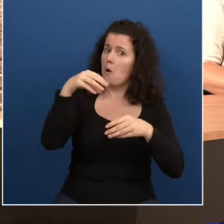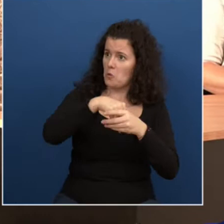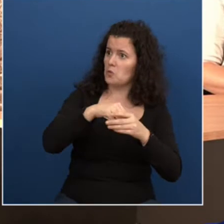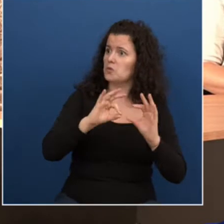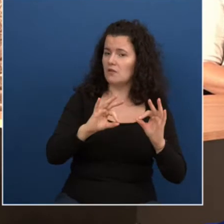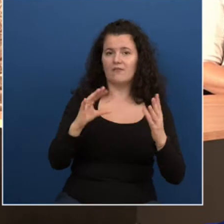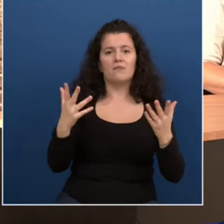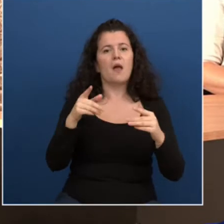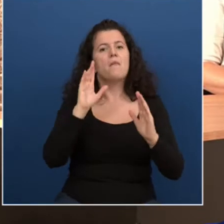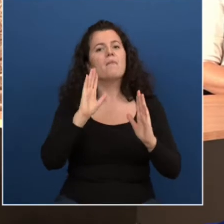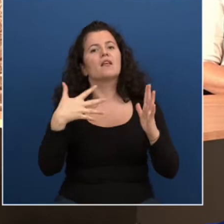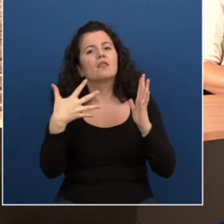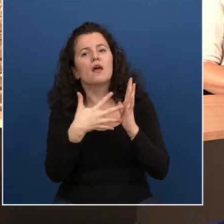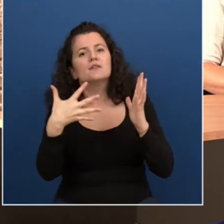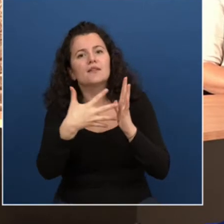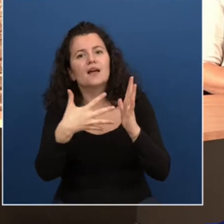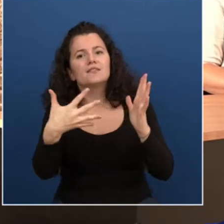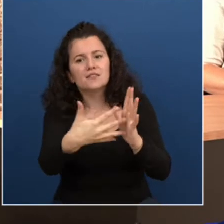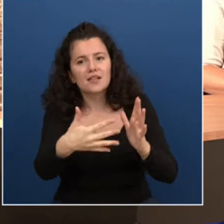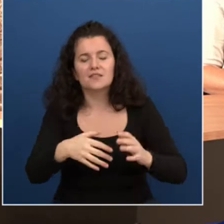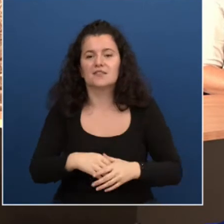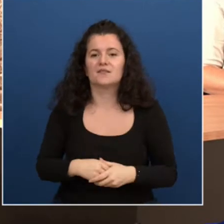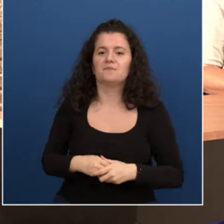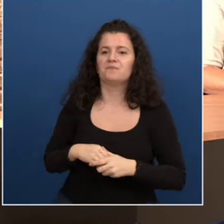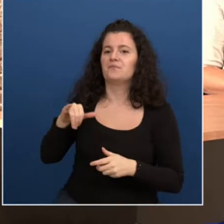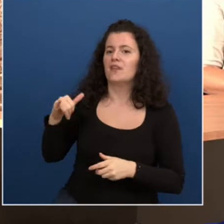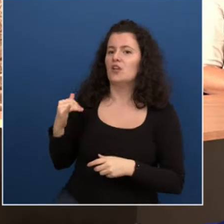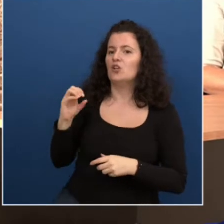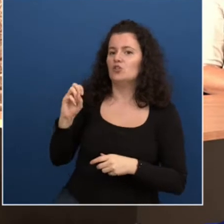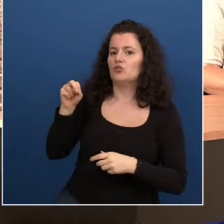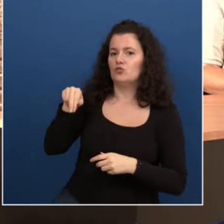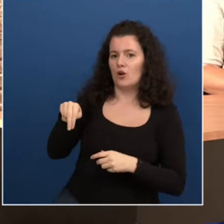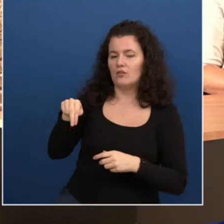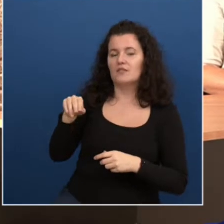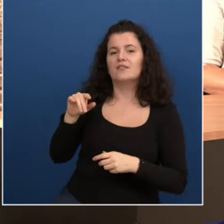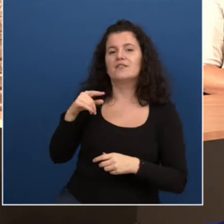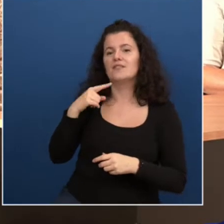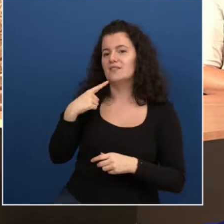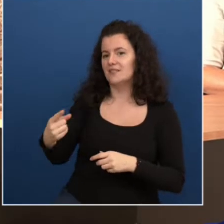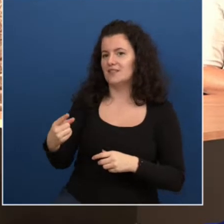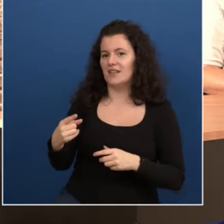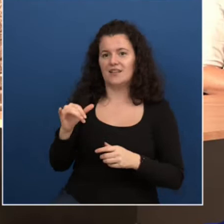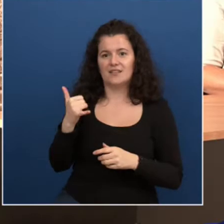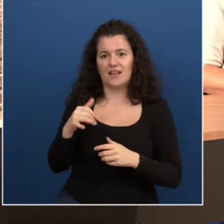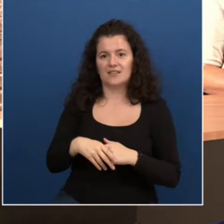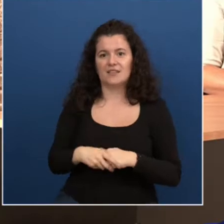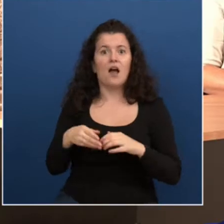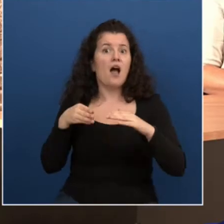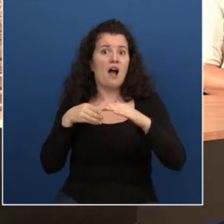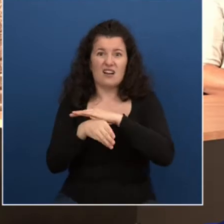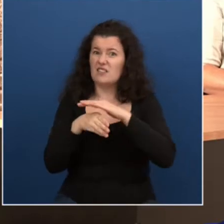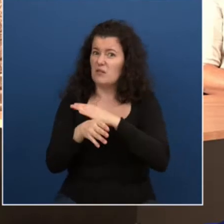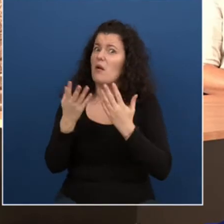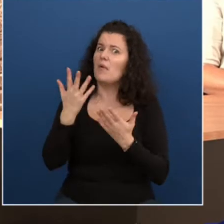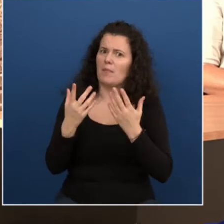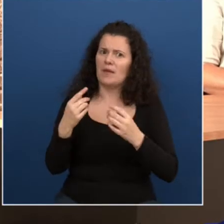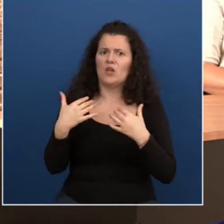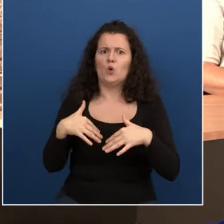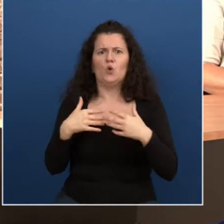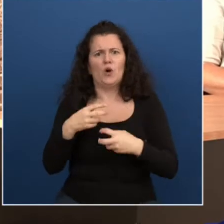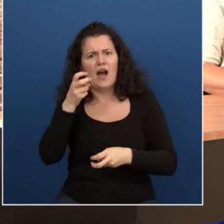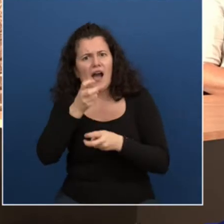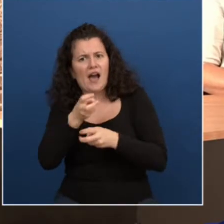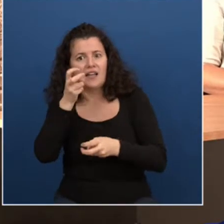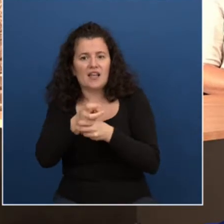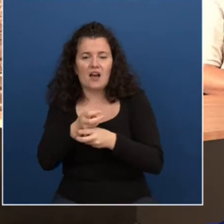developed. That said, we know getting folks on your team excited about accessibility can sometimes be challenging. We have found the same approach doesn't work